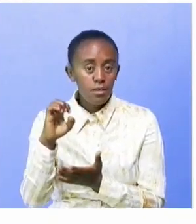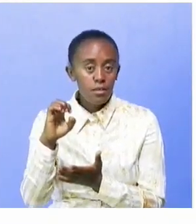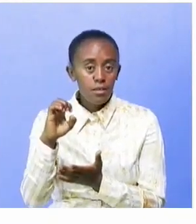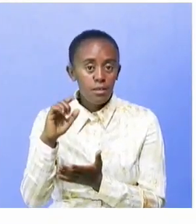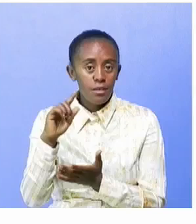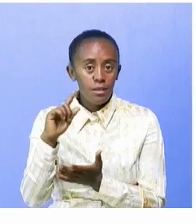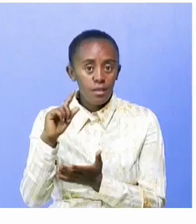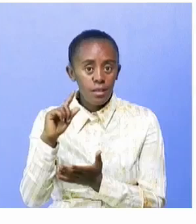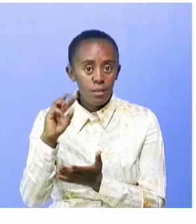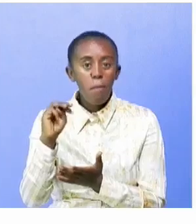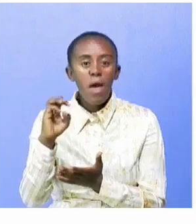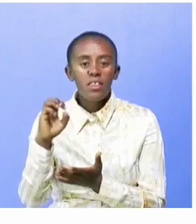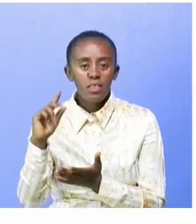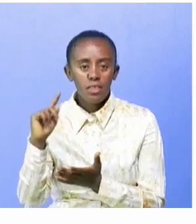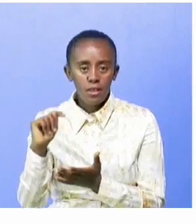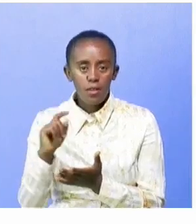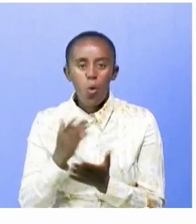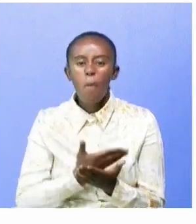commitment.